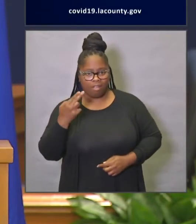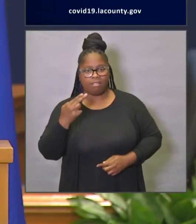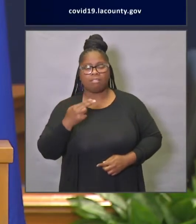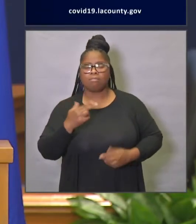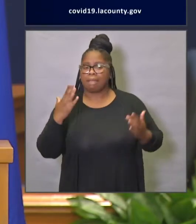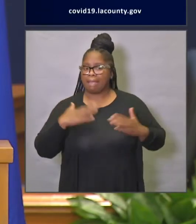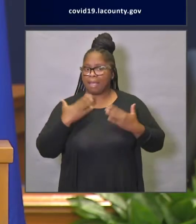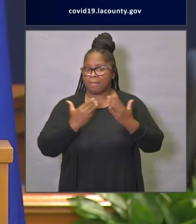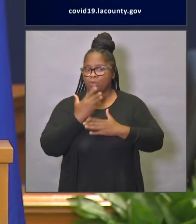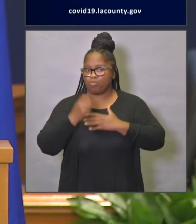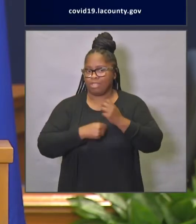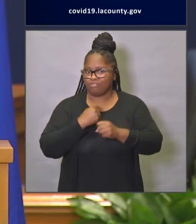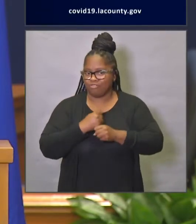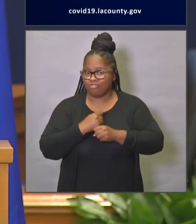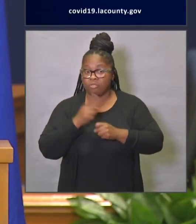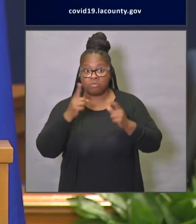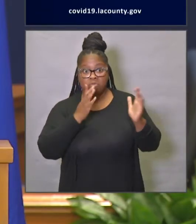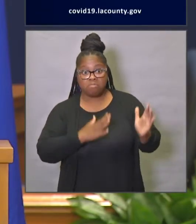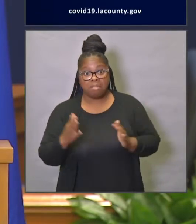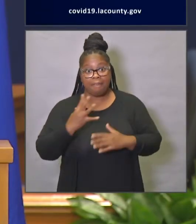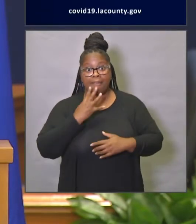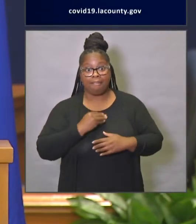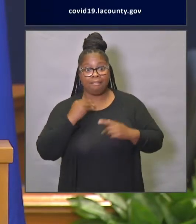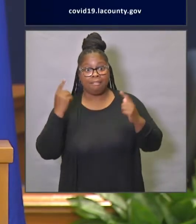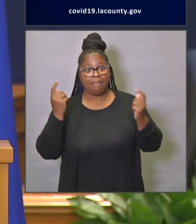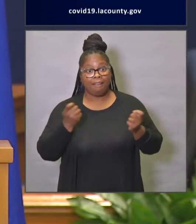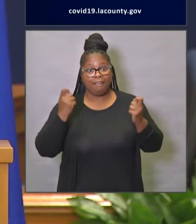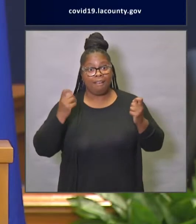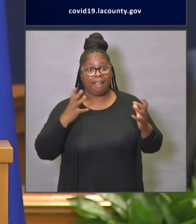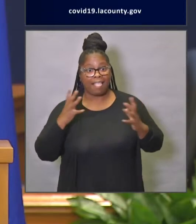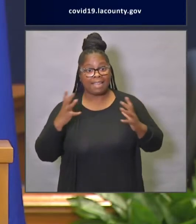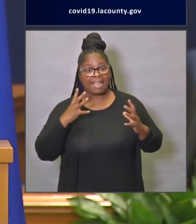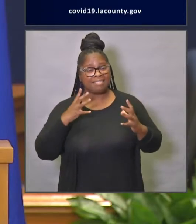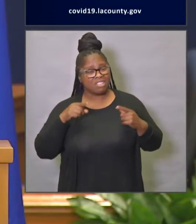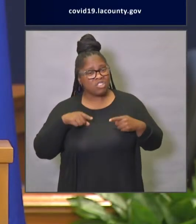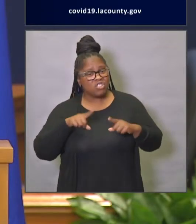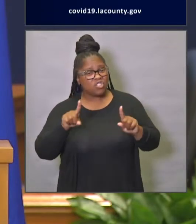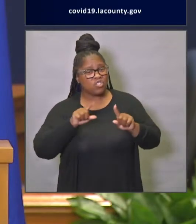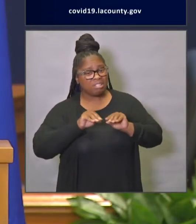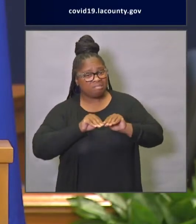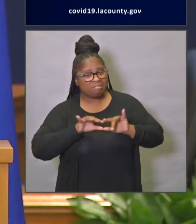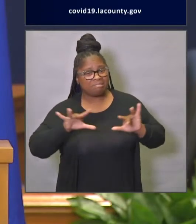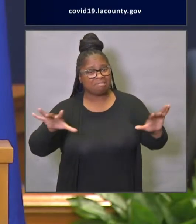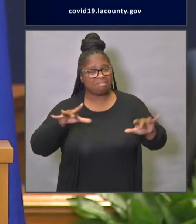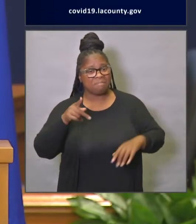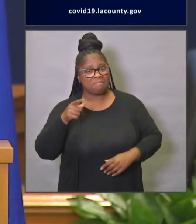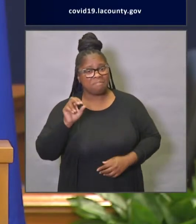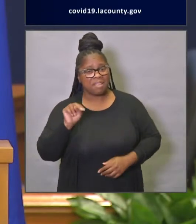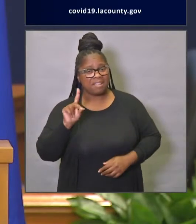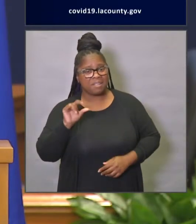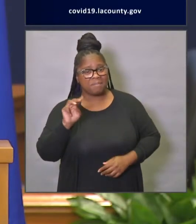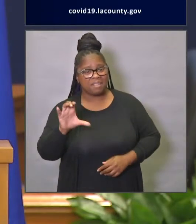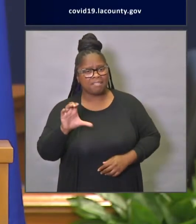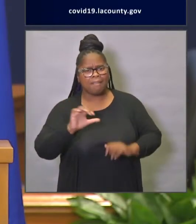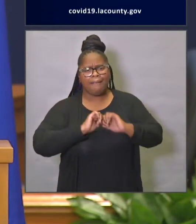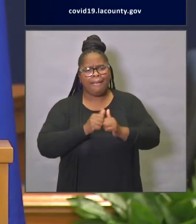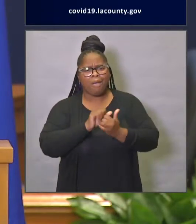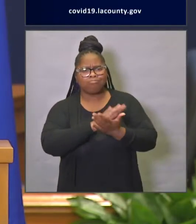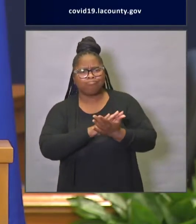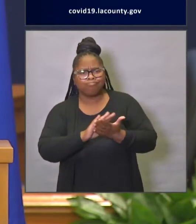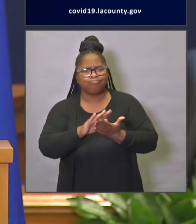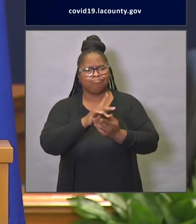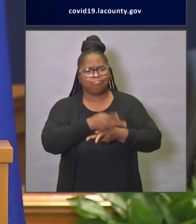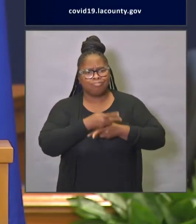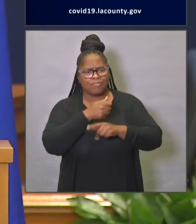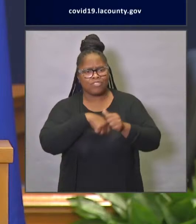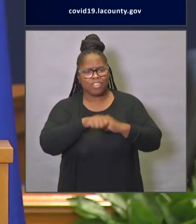plan your high holidays, please remember that while we're in this pandemic, the kindest thing we can do for one another is to protect